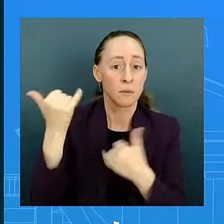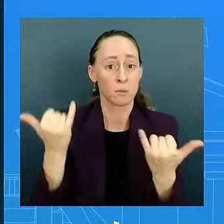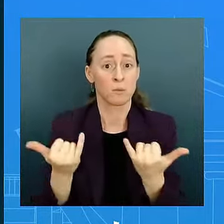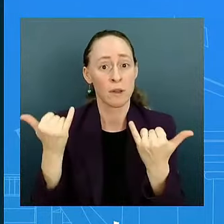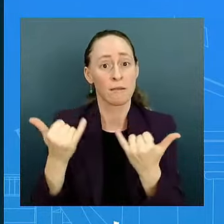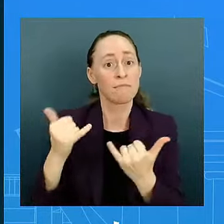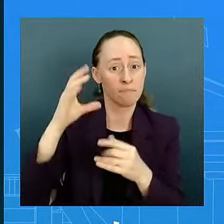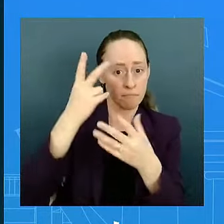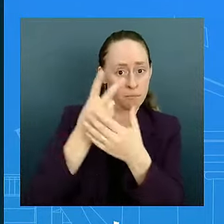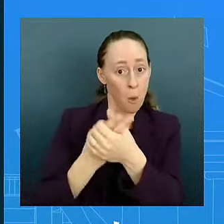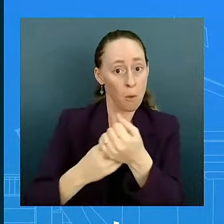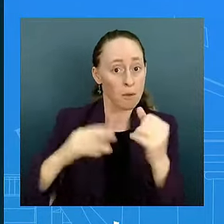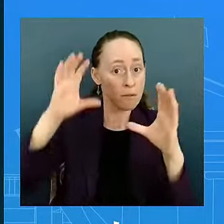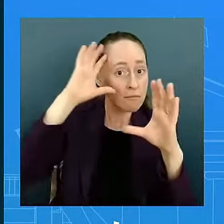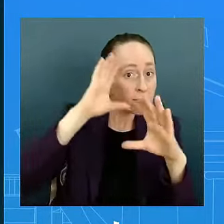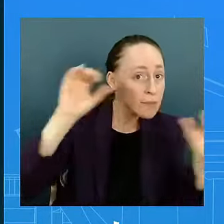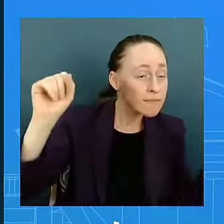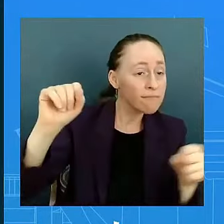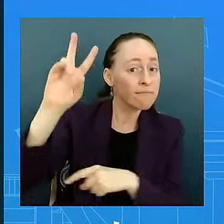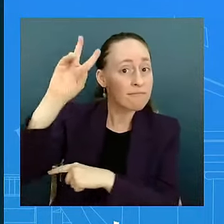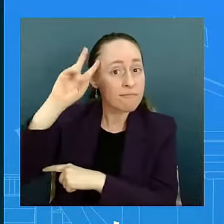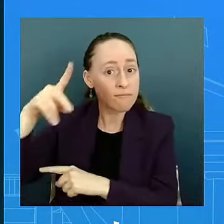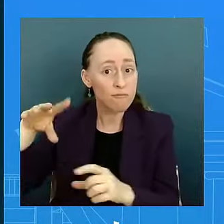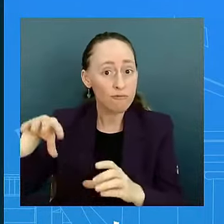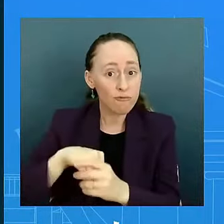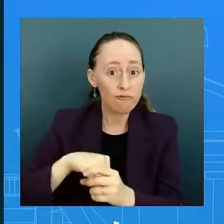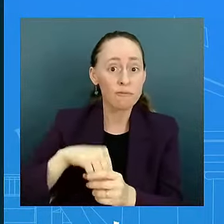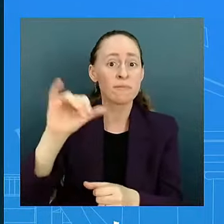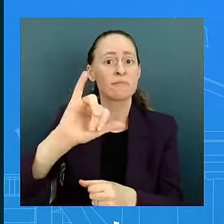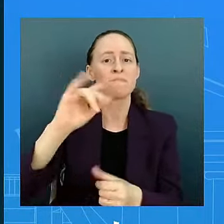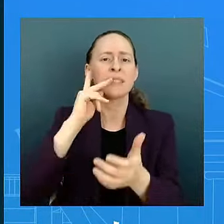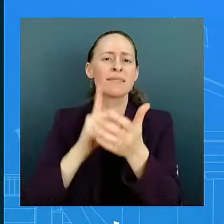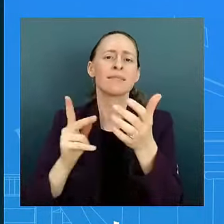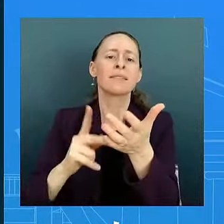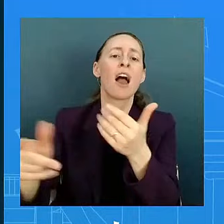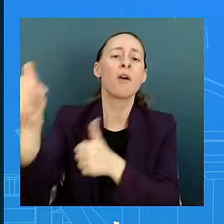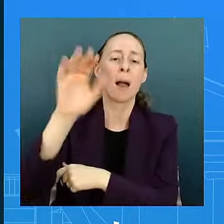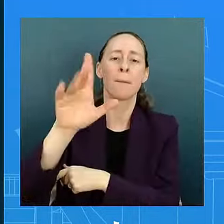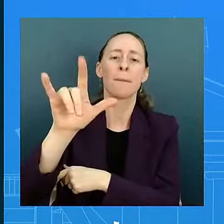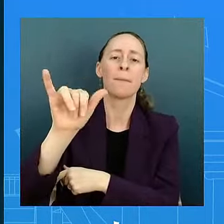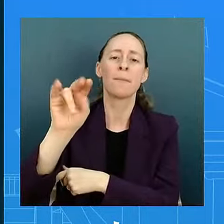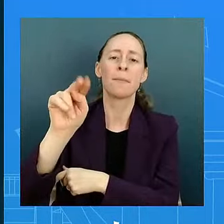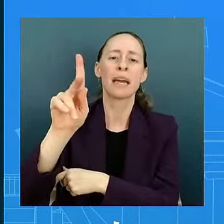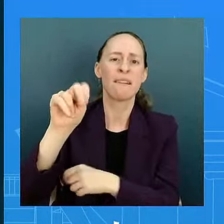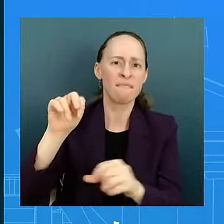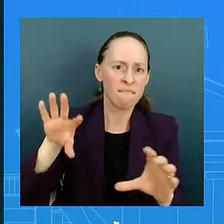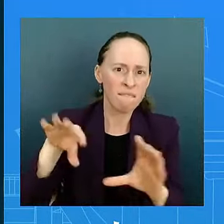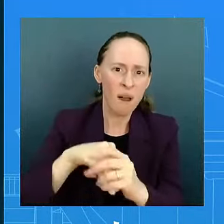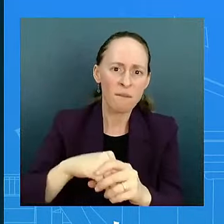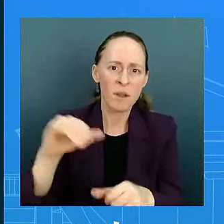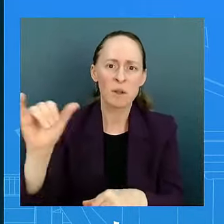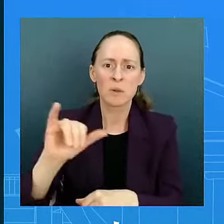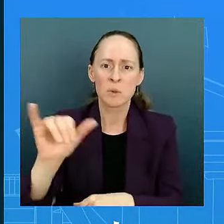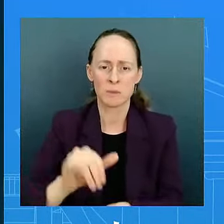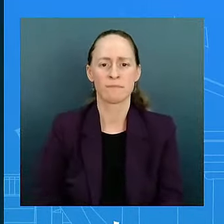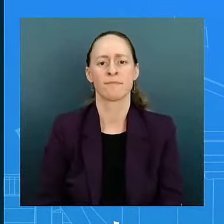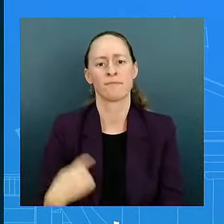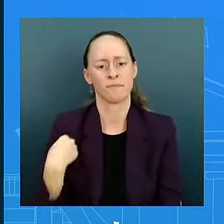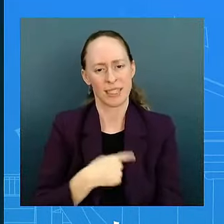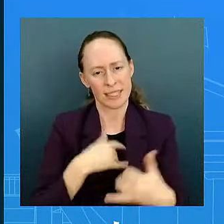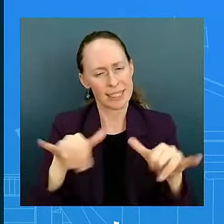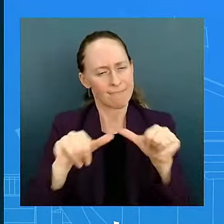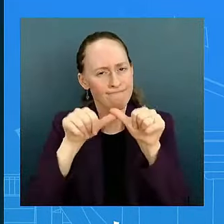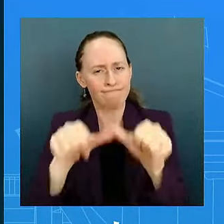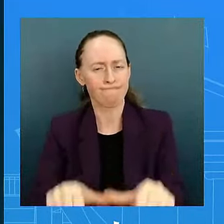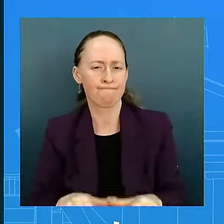these conversations as well. And so that is our part that we're playing in this moment. We're going to continue to monitor